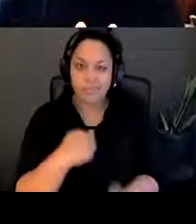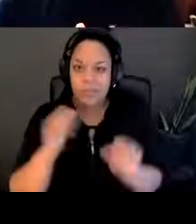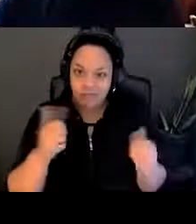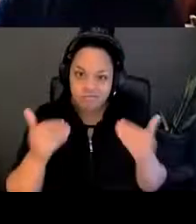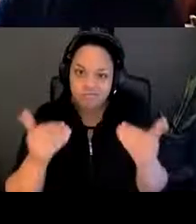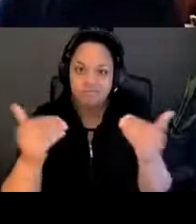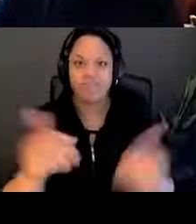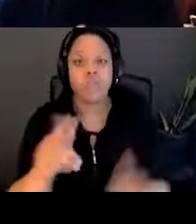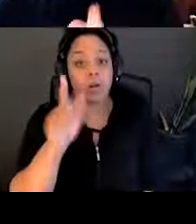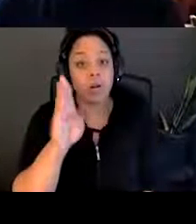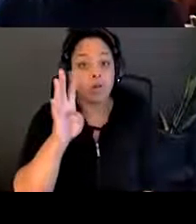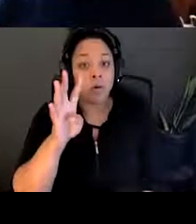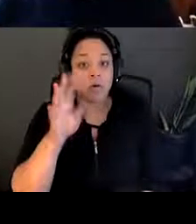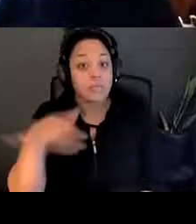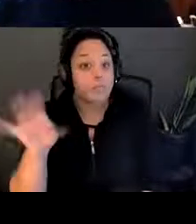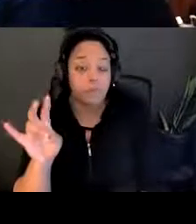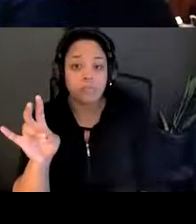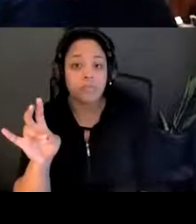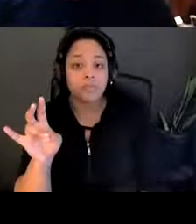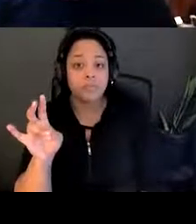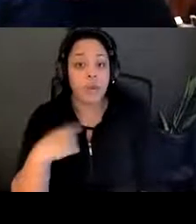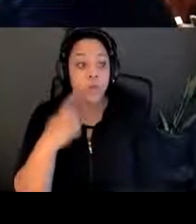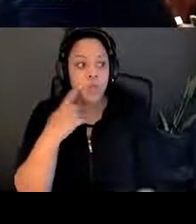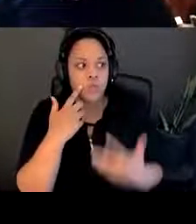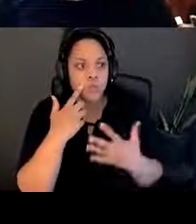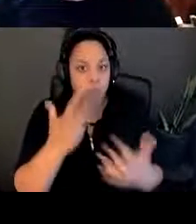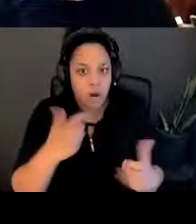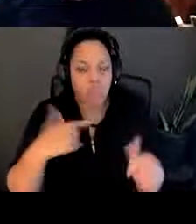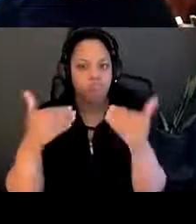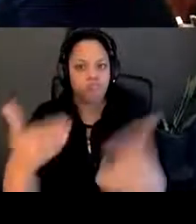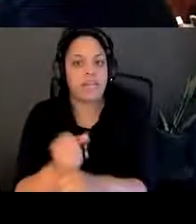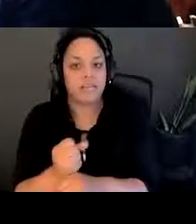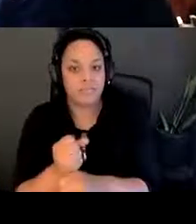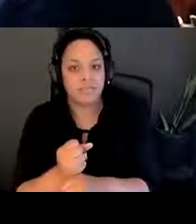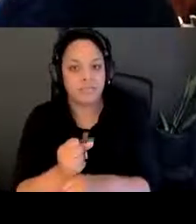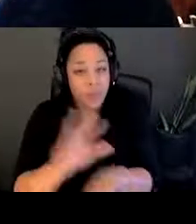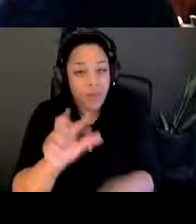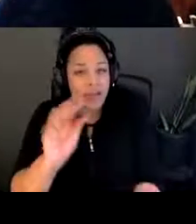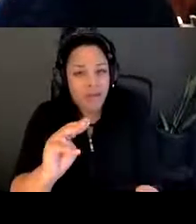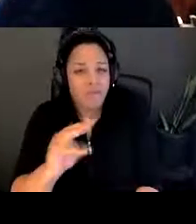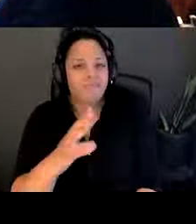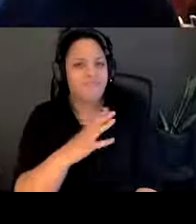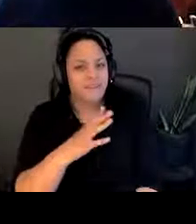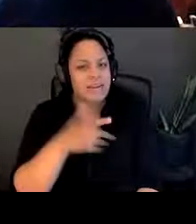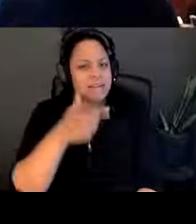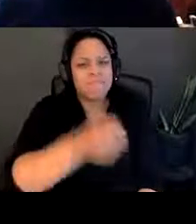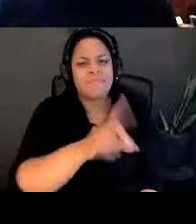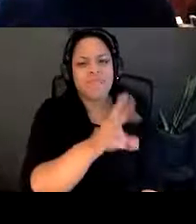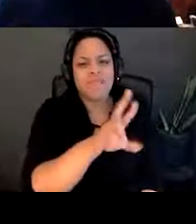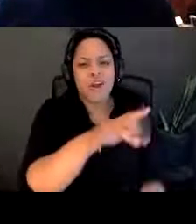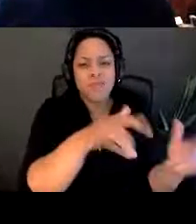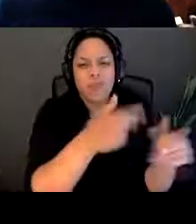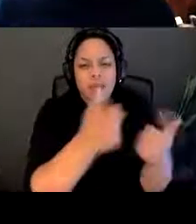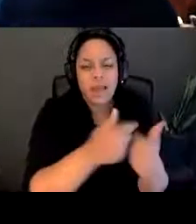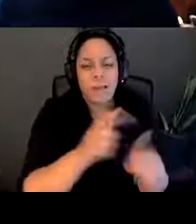24 hours a day, go to McDonald's at 3 a.m. in the morning, we'll DVR the game. In the middle of the night when you